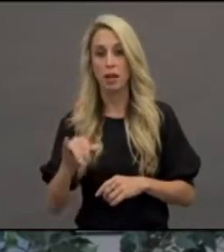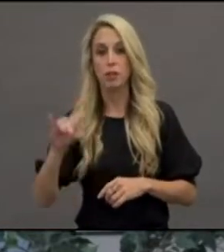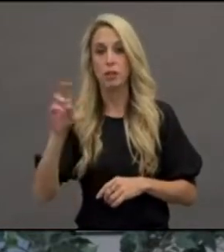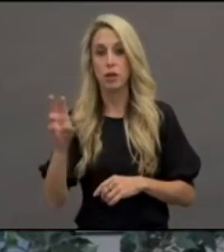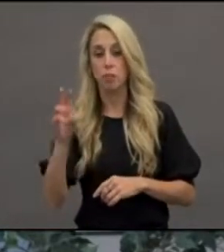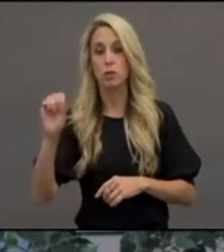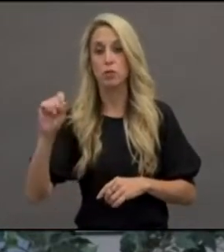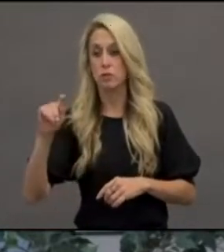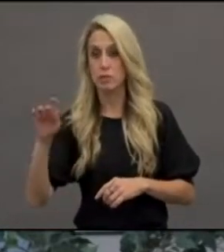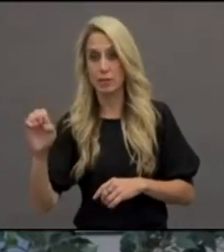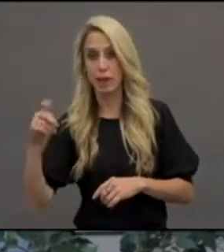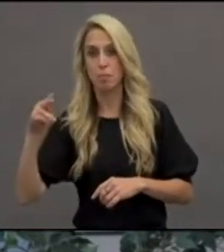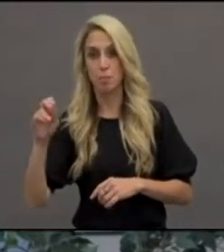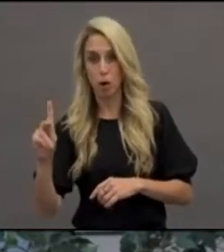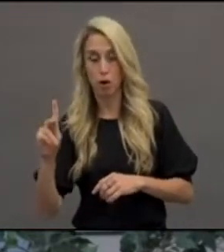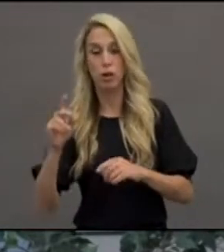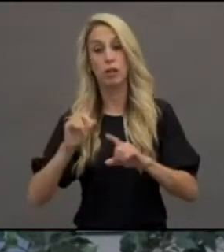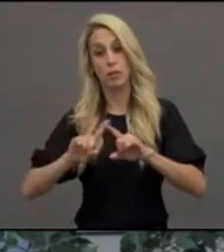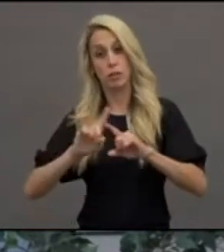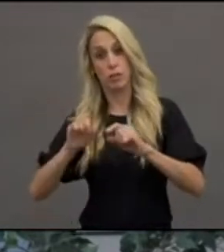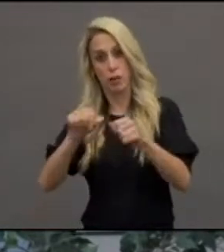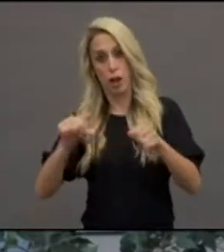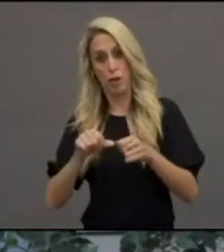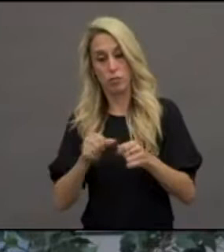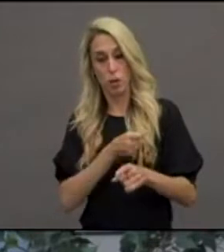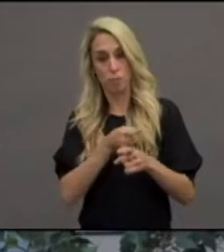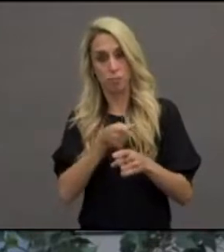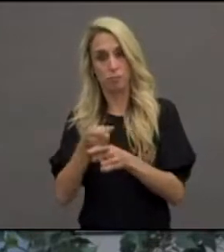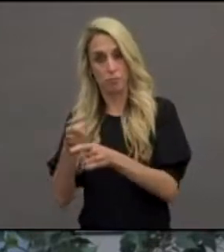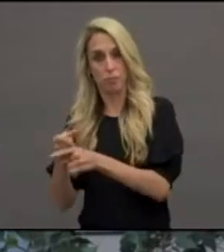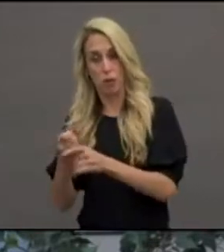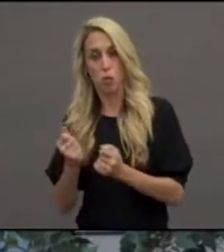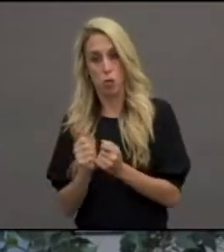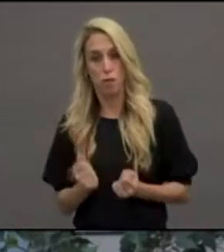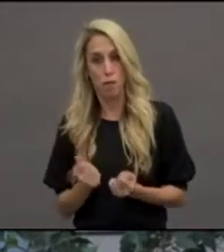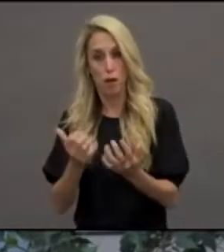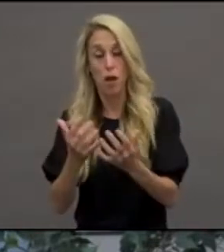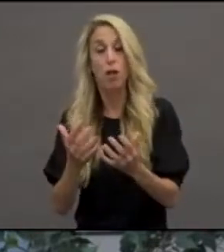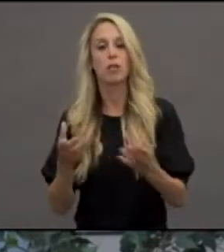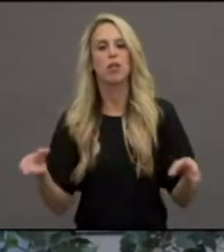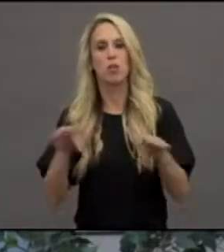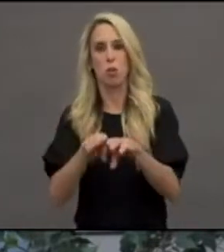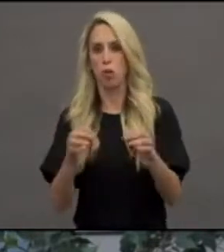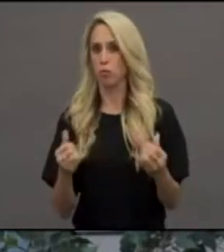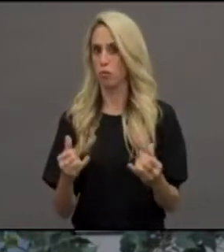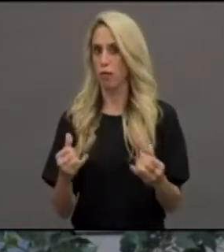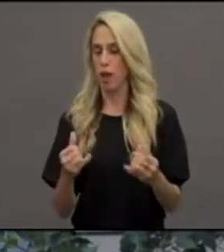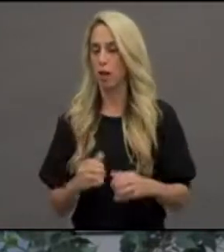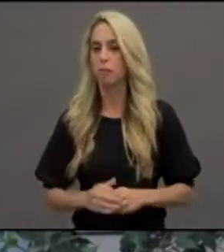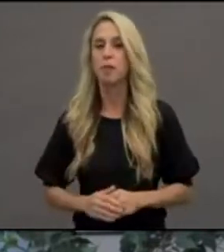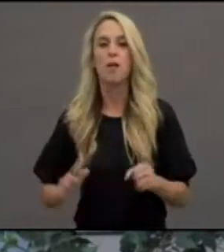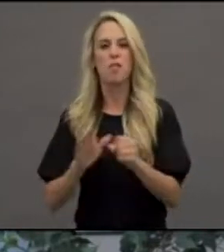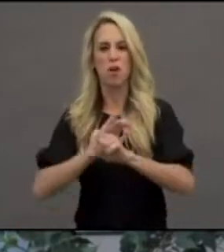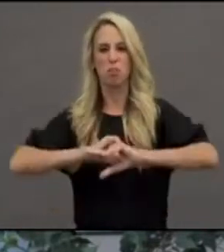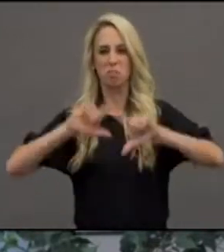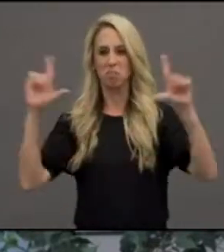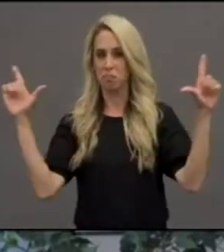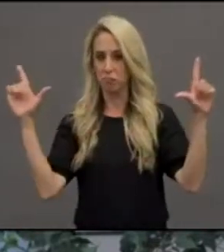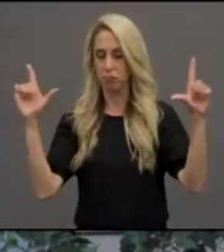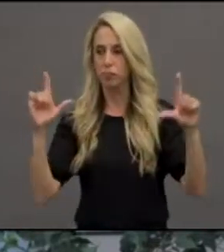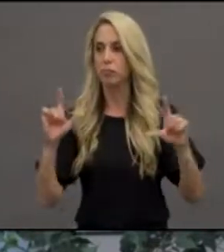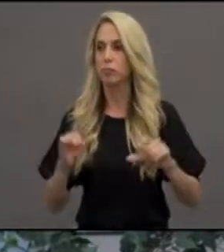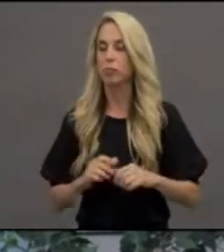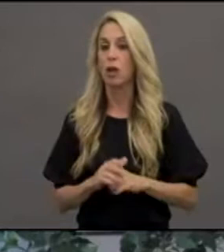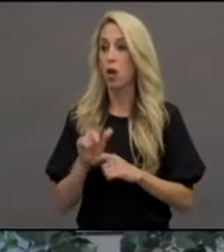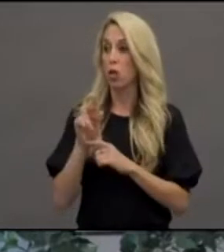those areas borderline where the affected areas, and those places are closed. Let's just take it full screen here, Luis,